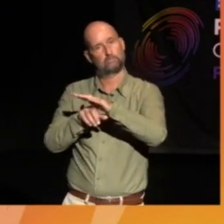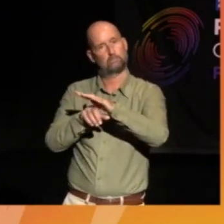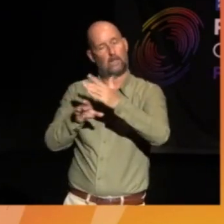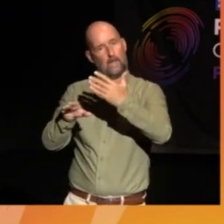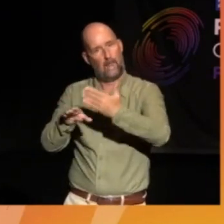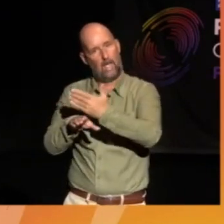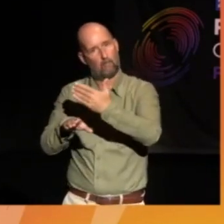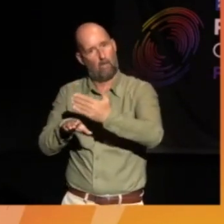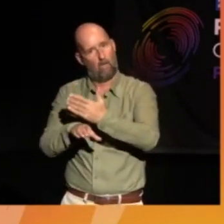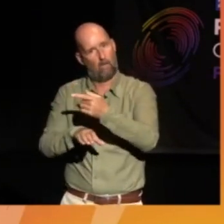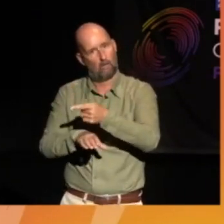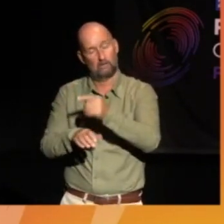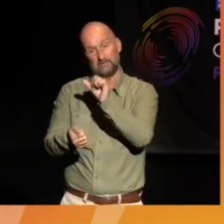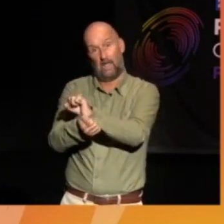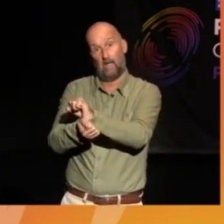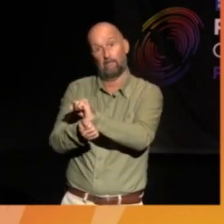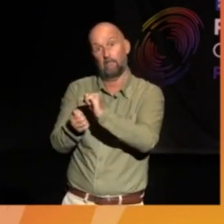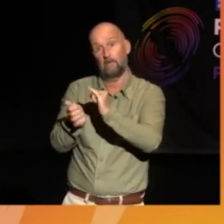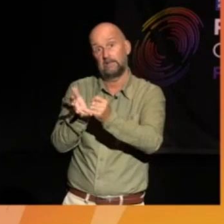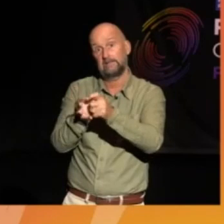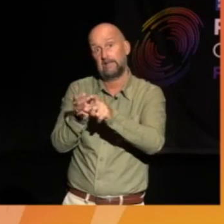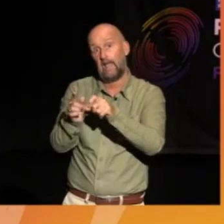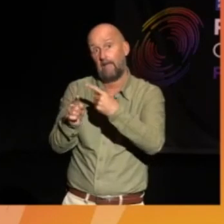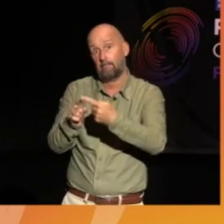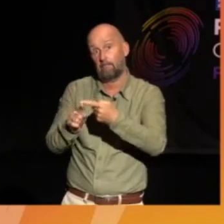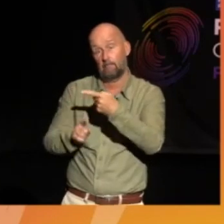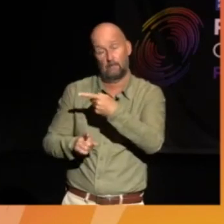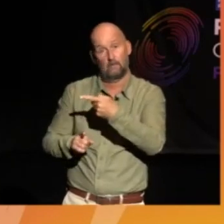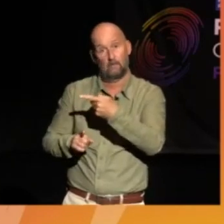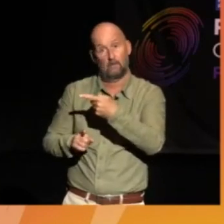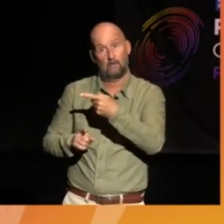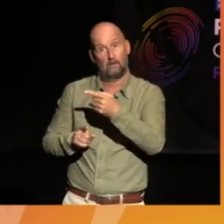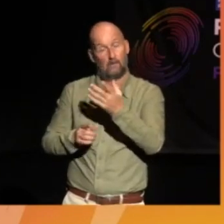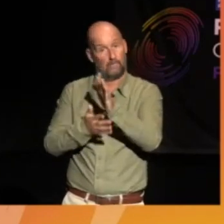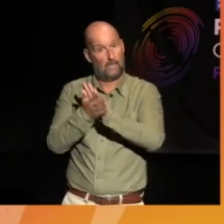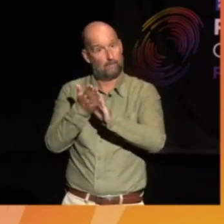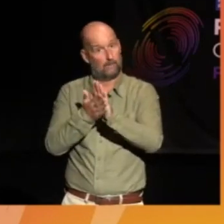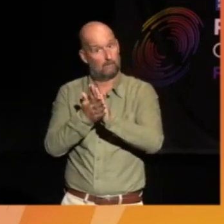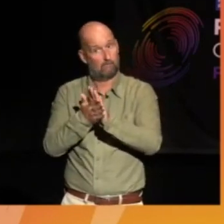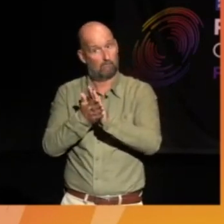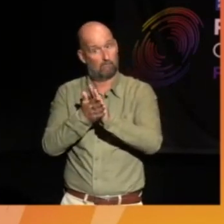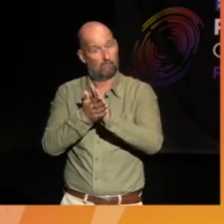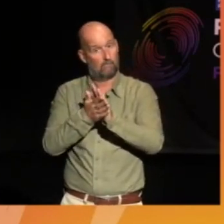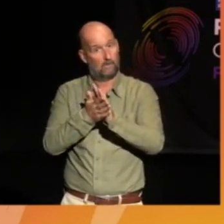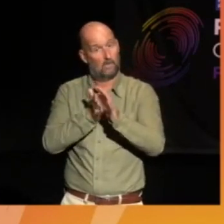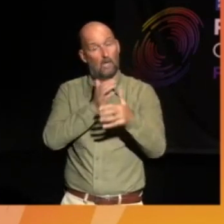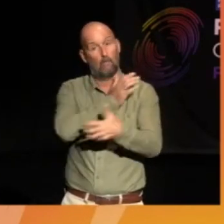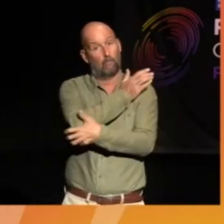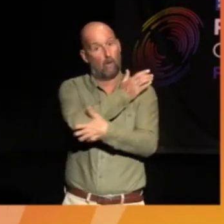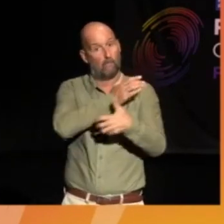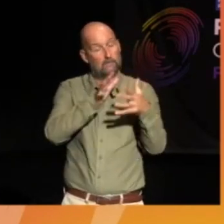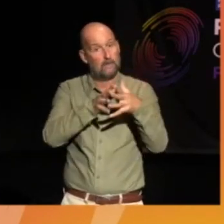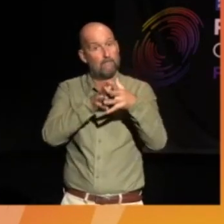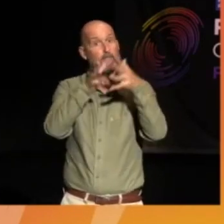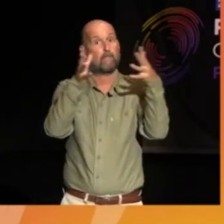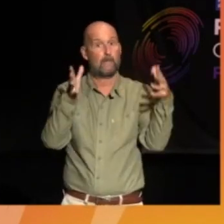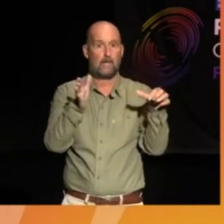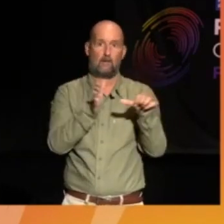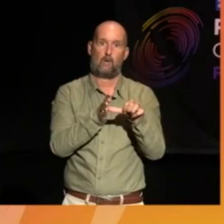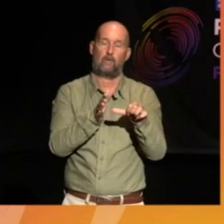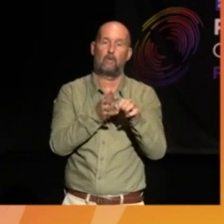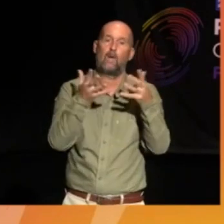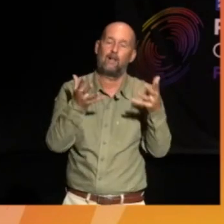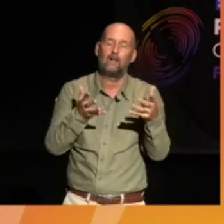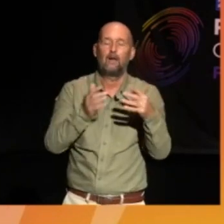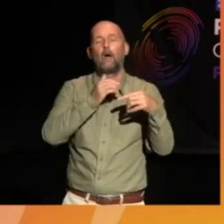slavery, is it in countries where poverty is an enormous problem, or, well, it's a